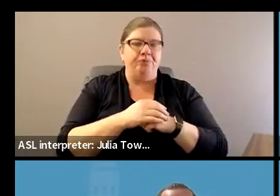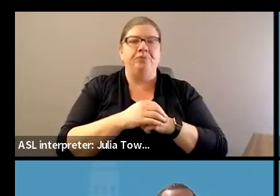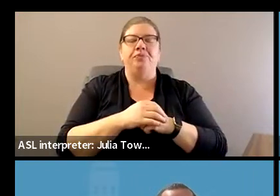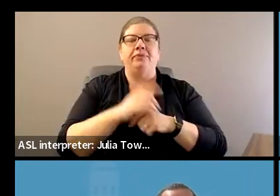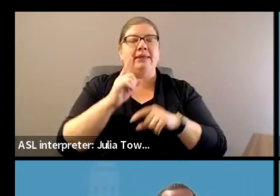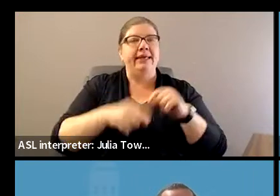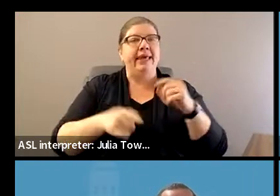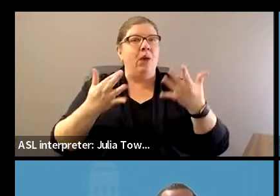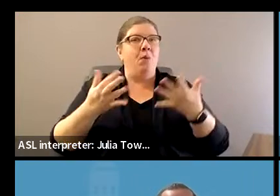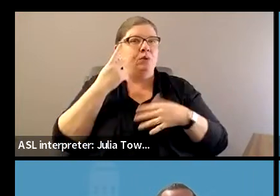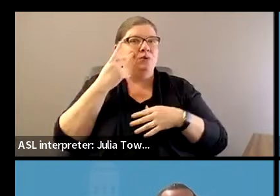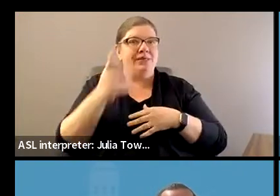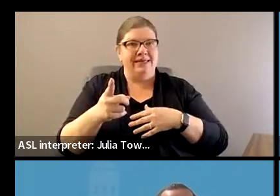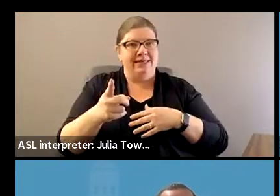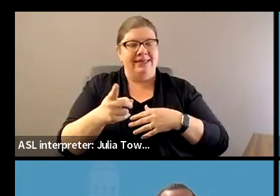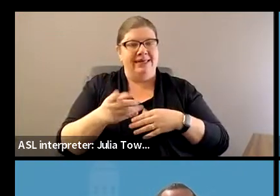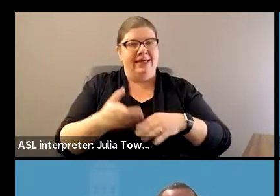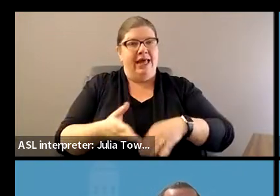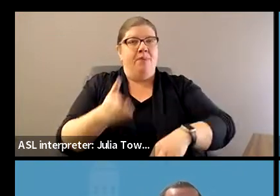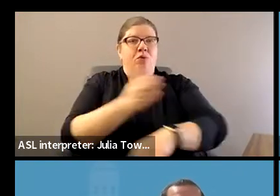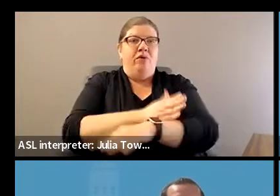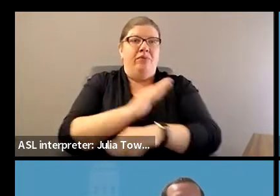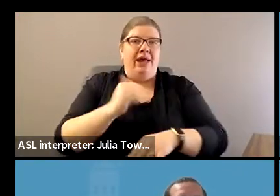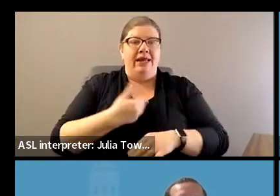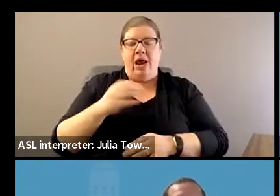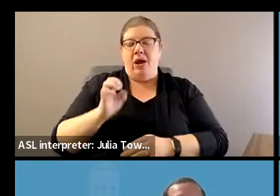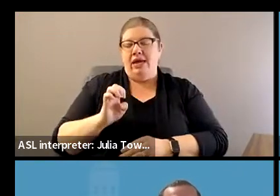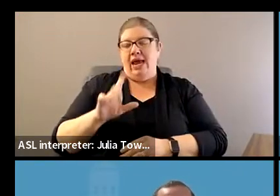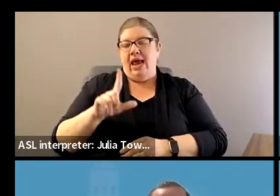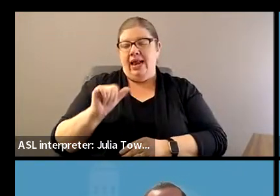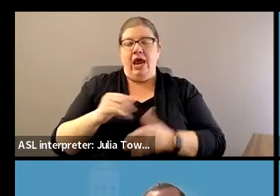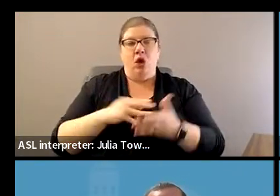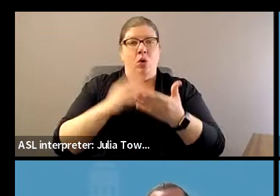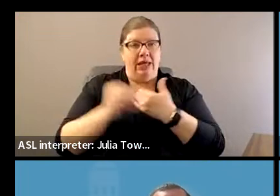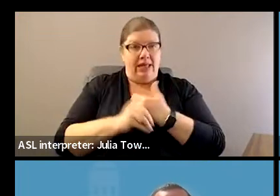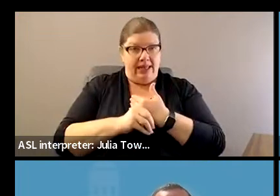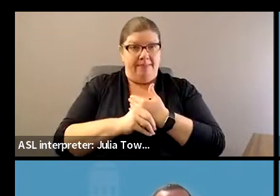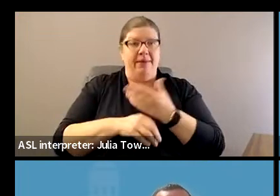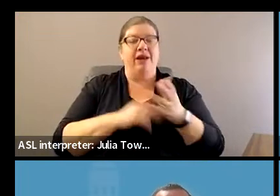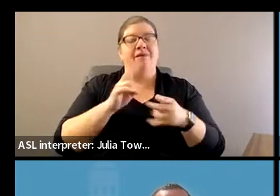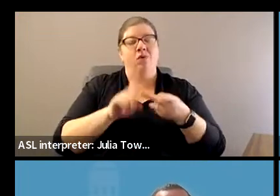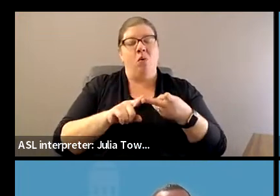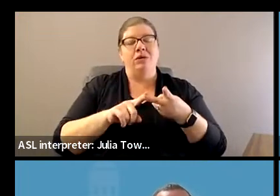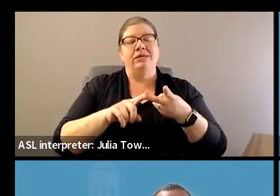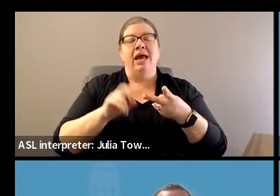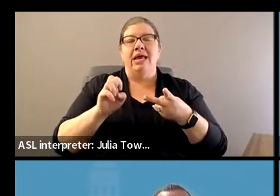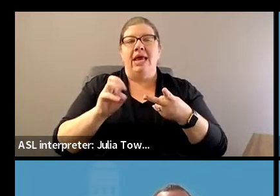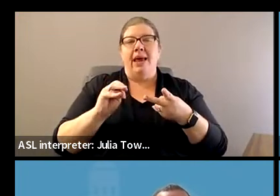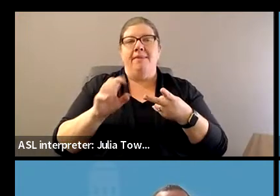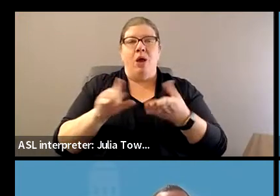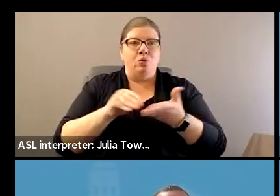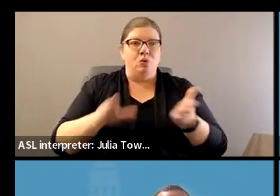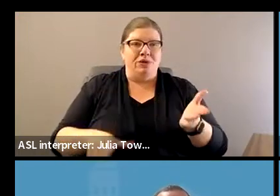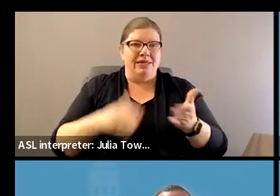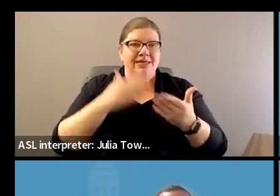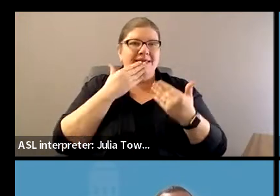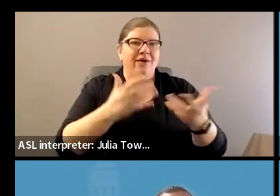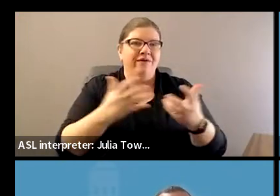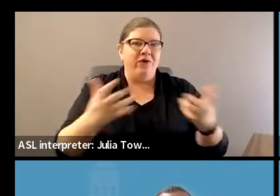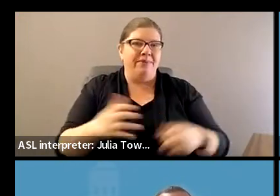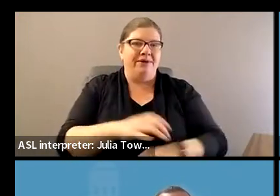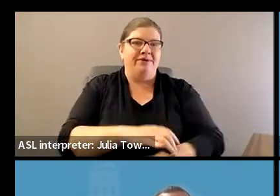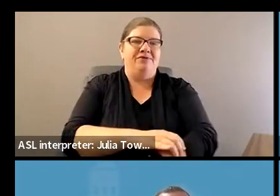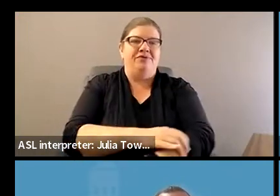hardly wait to see the improvement in our ELA curriculum, and also, of course, in our EML students. So thank you very much. Thank